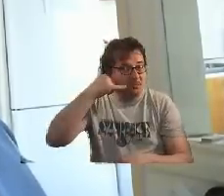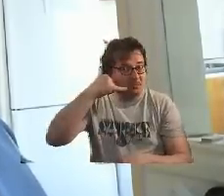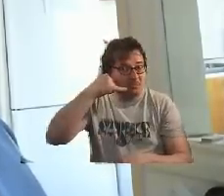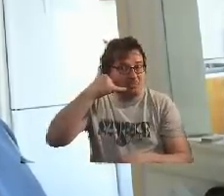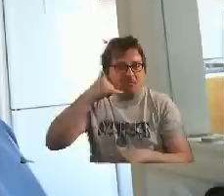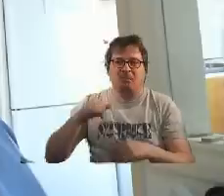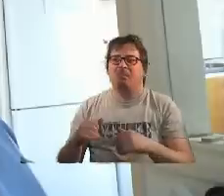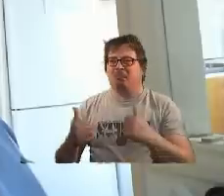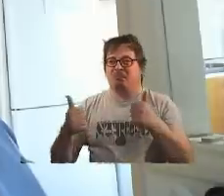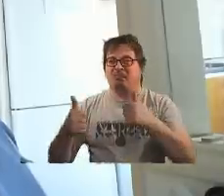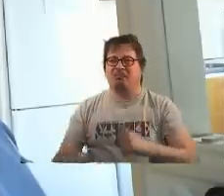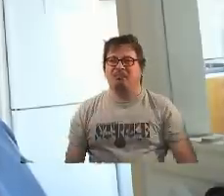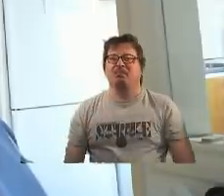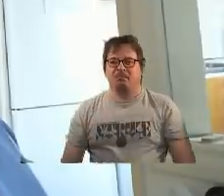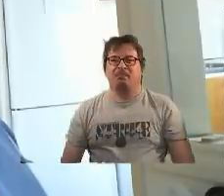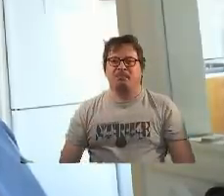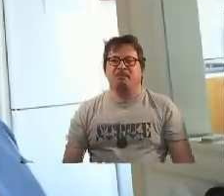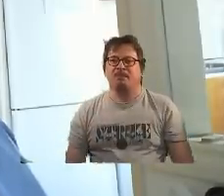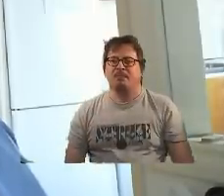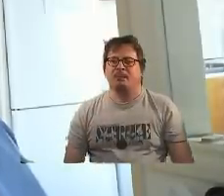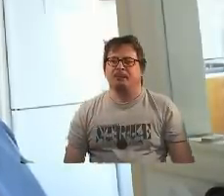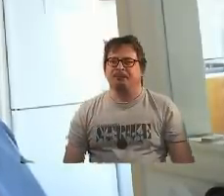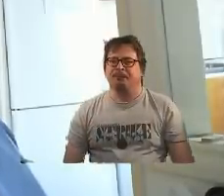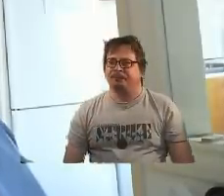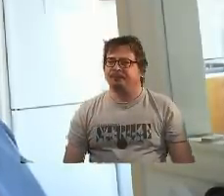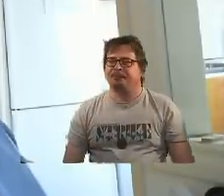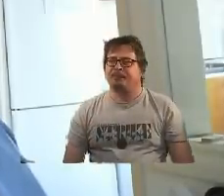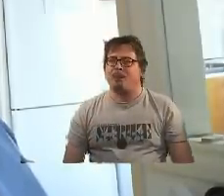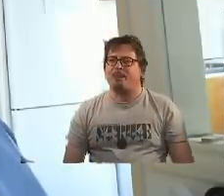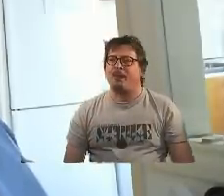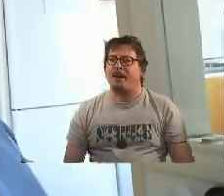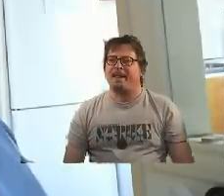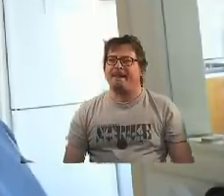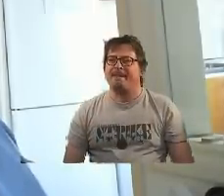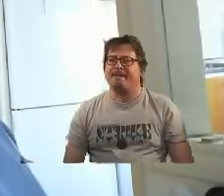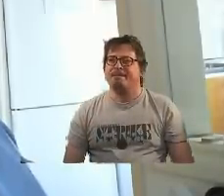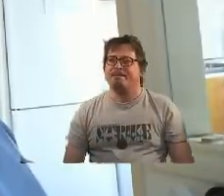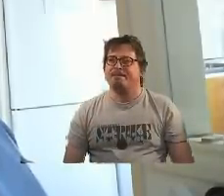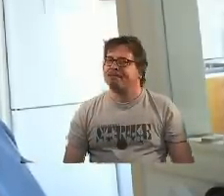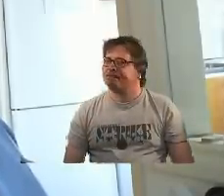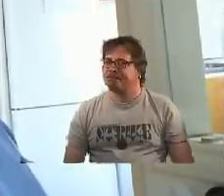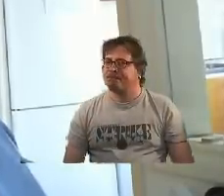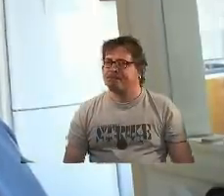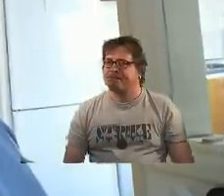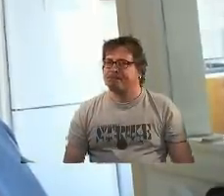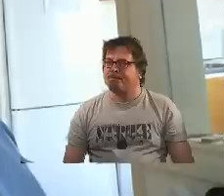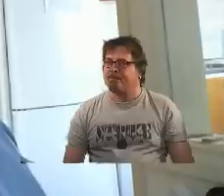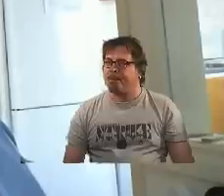vimeo.com/WeStreamYou and comment the video if you're not already there. What do you think about this? And thank